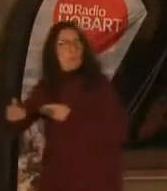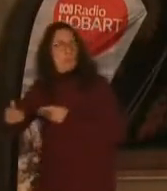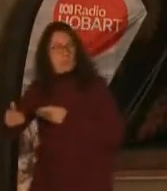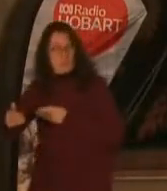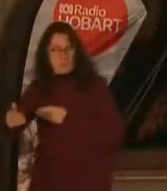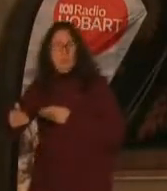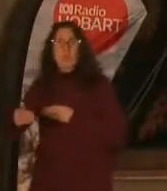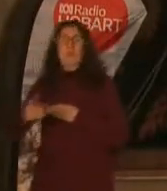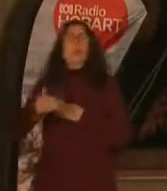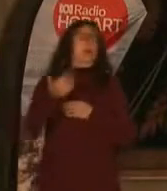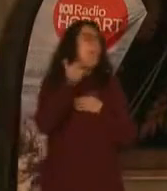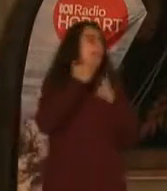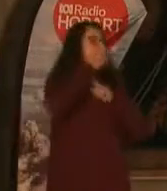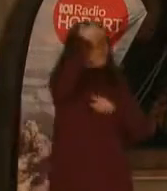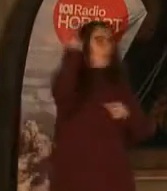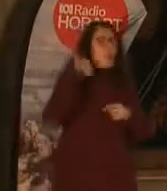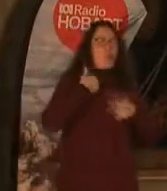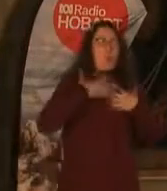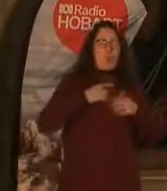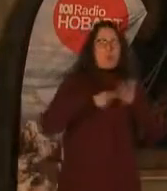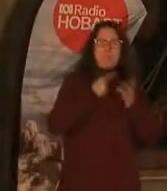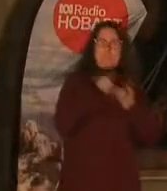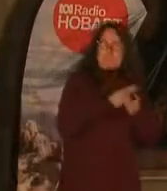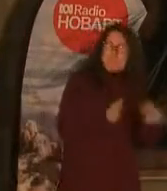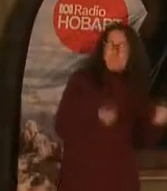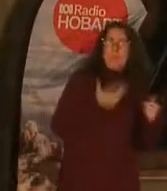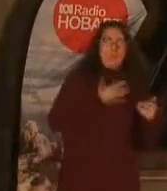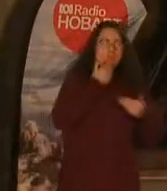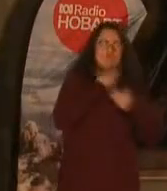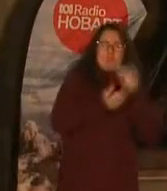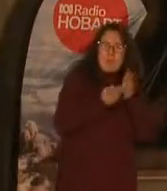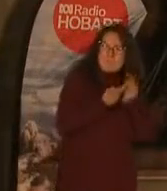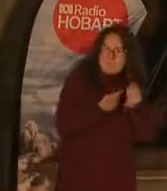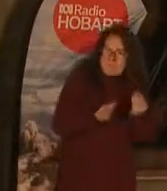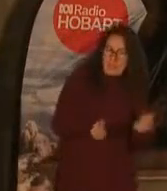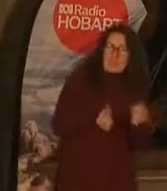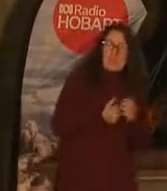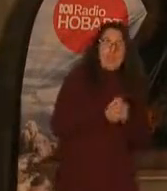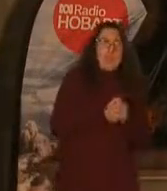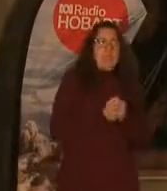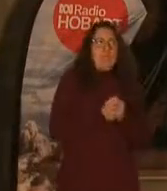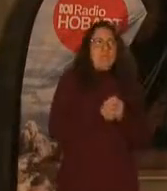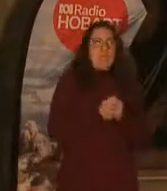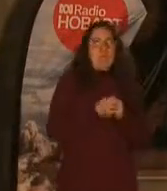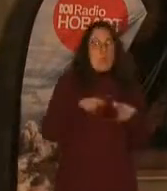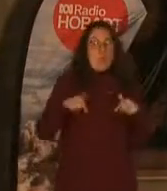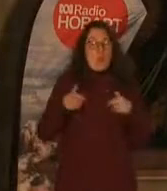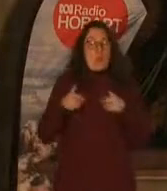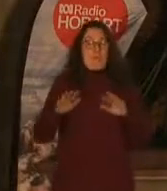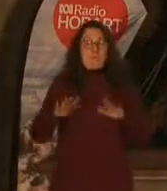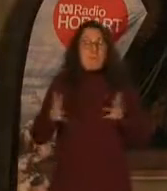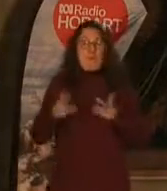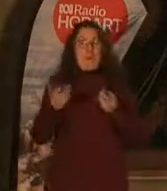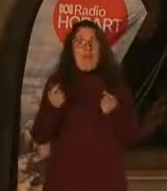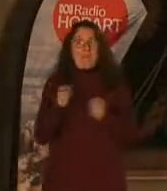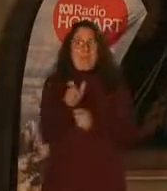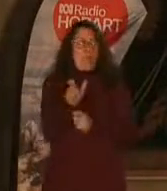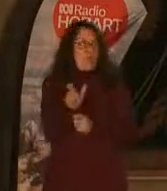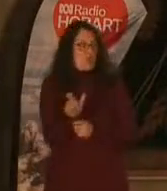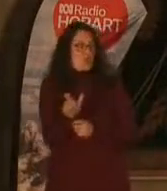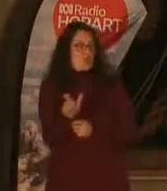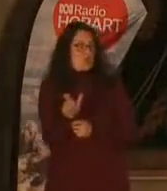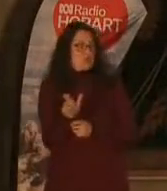something maybe or describe something that we haven't got a word for.